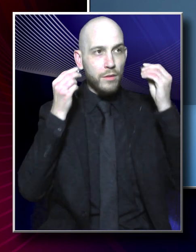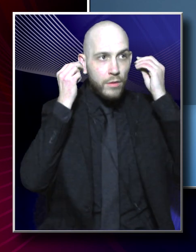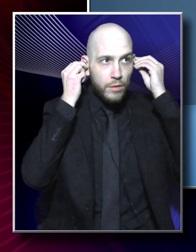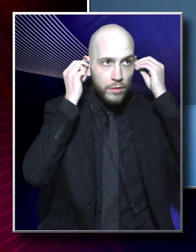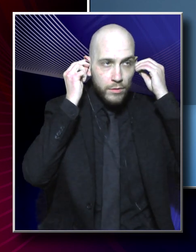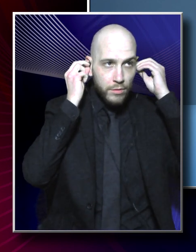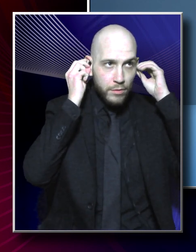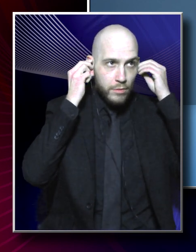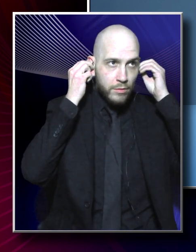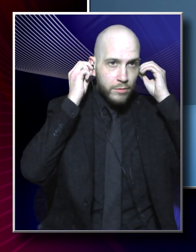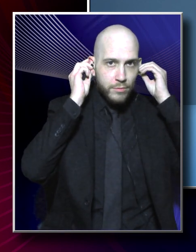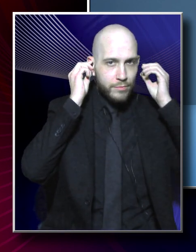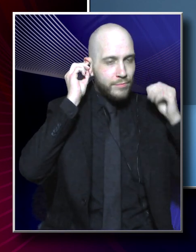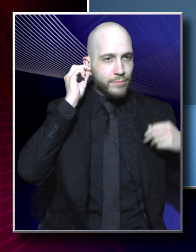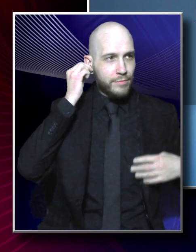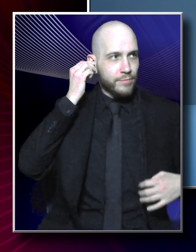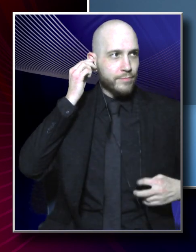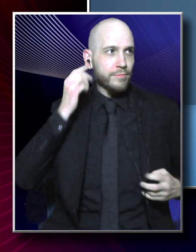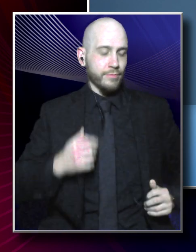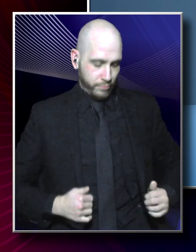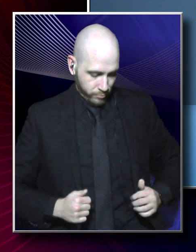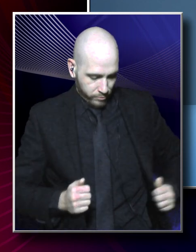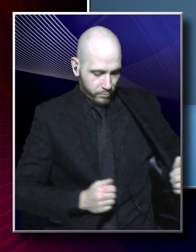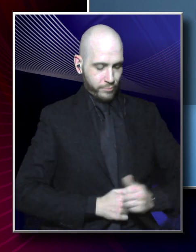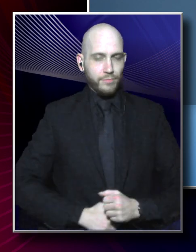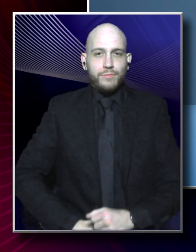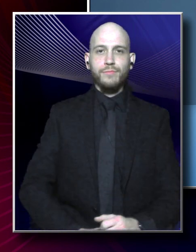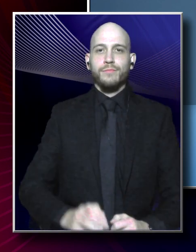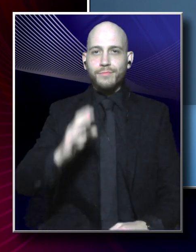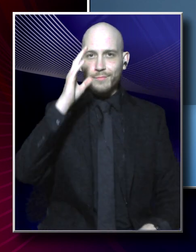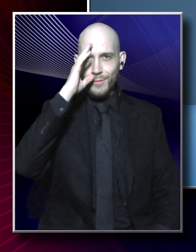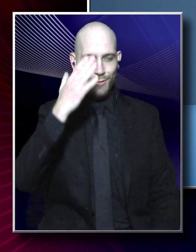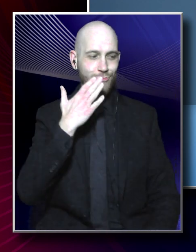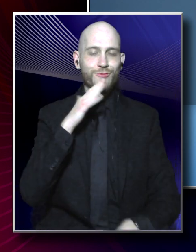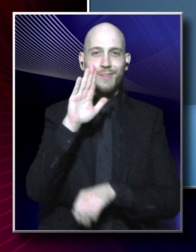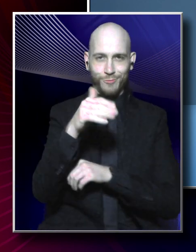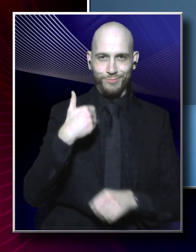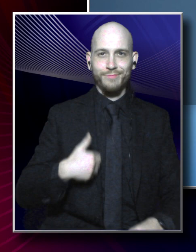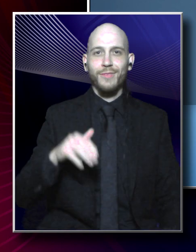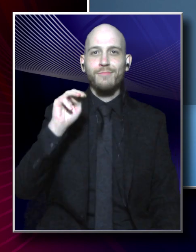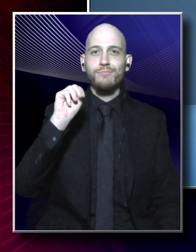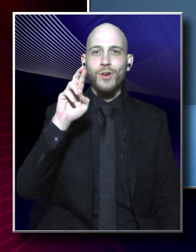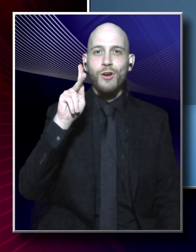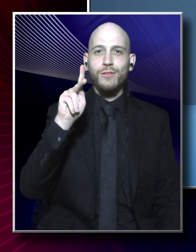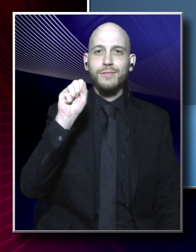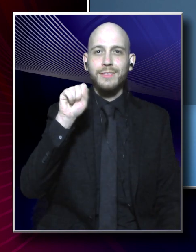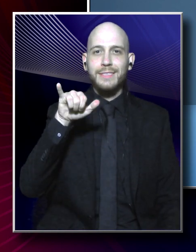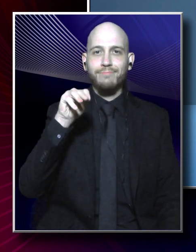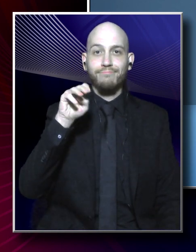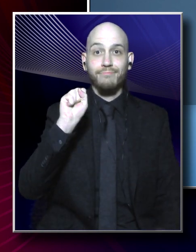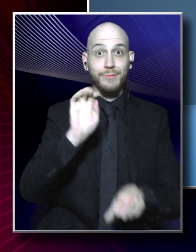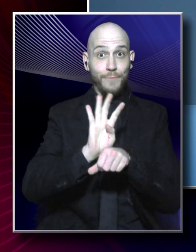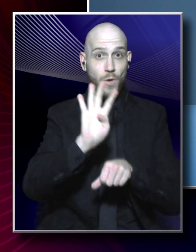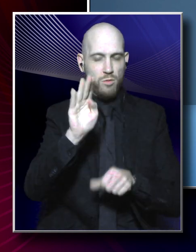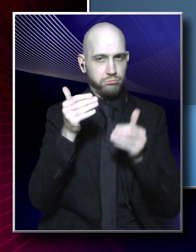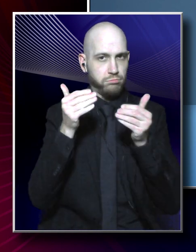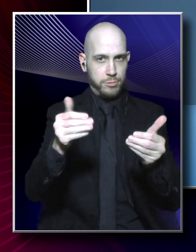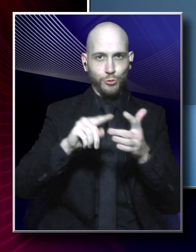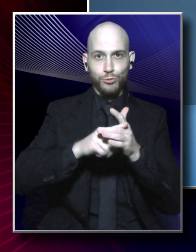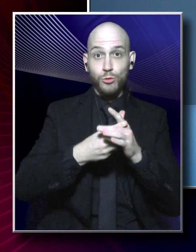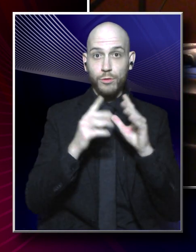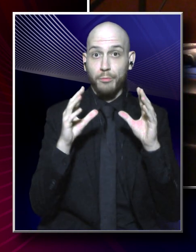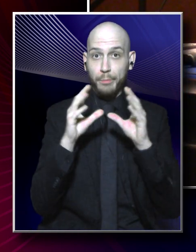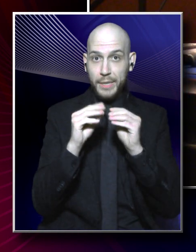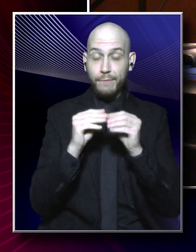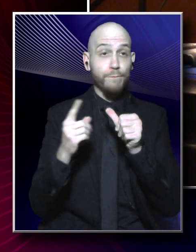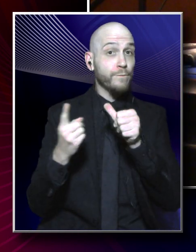This is Mark Sims here. Good afternoon, everybody. It's 4 o'clock, so we're going to go ahead and get the meeting started. The first is a